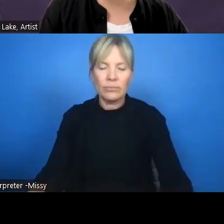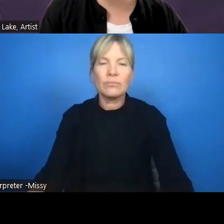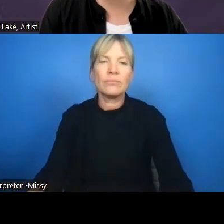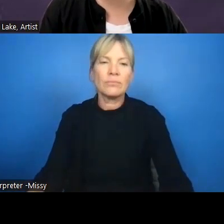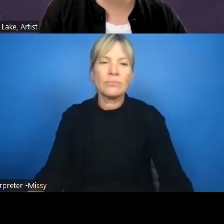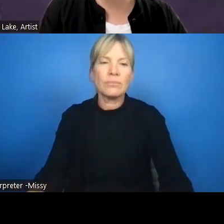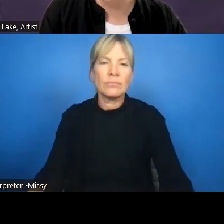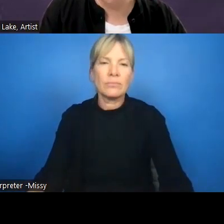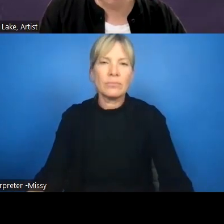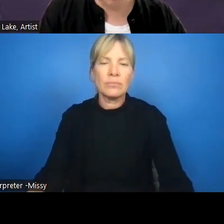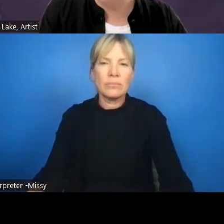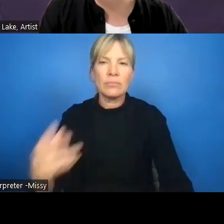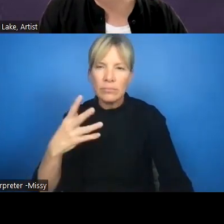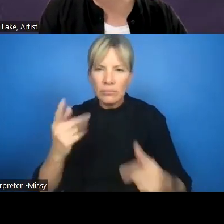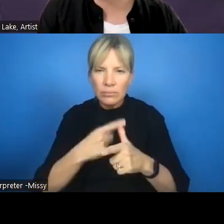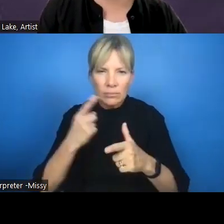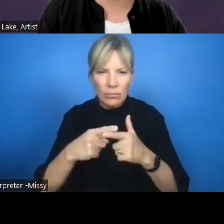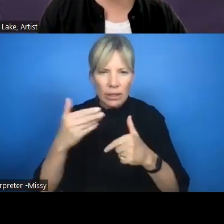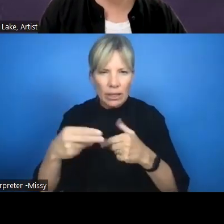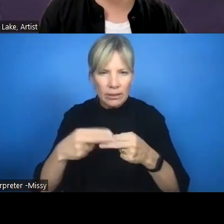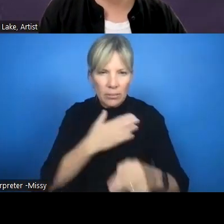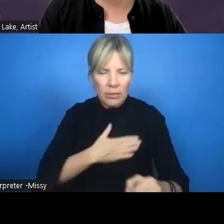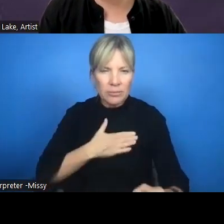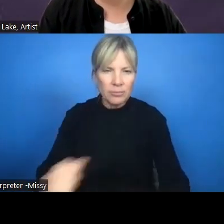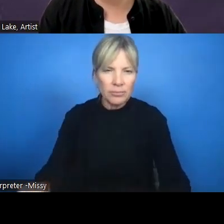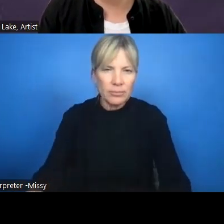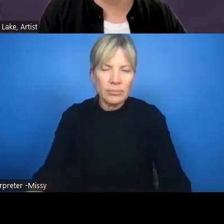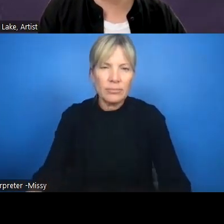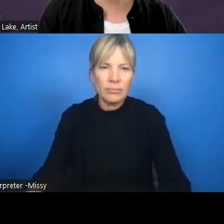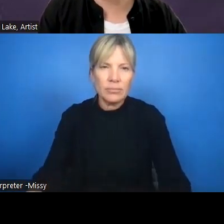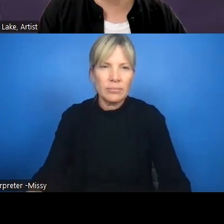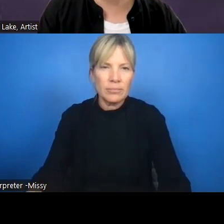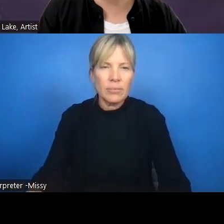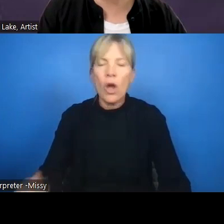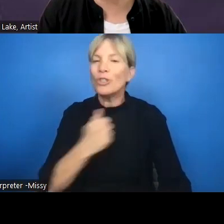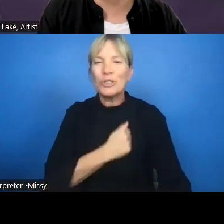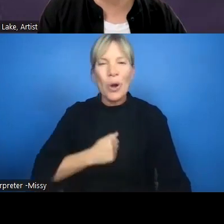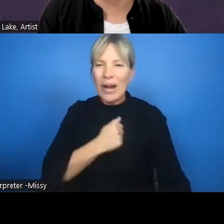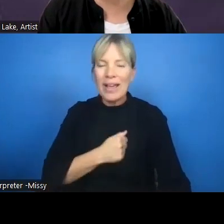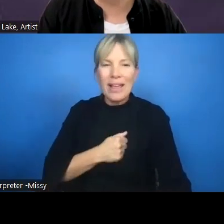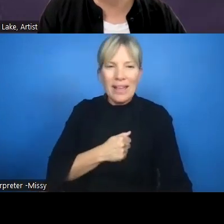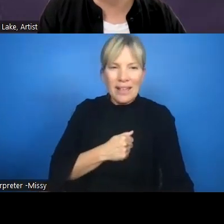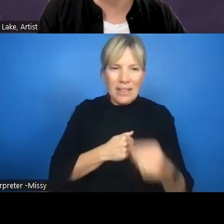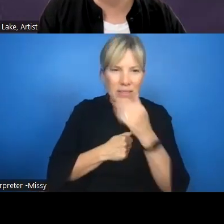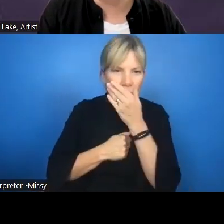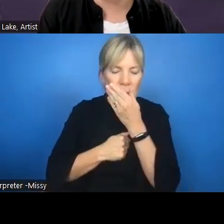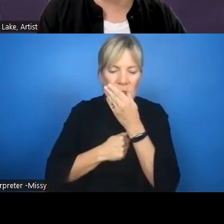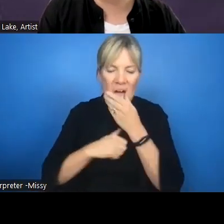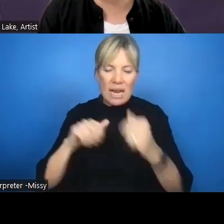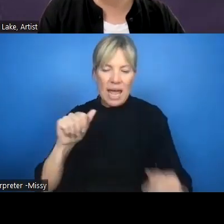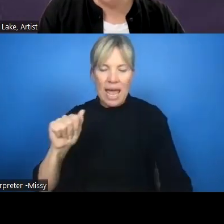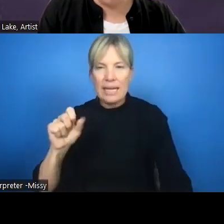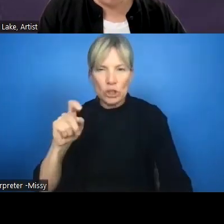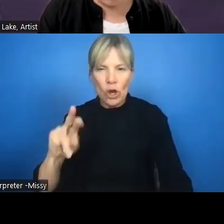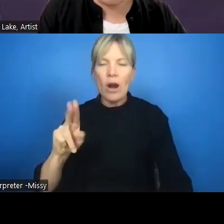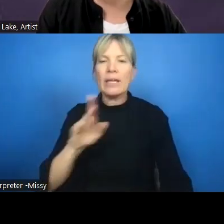Yes. And then next slide, please. Oh, sorry, the elister is the size of the 12 feet by 8 feet. But